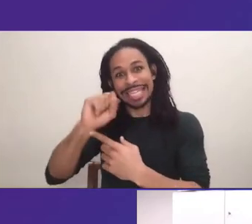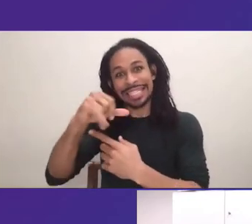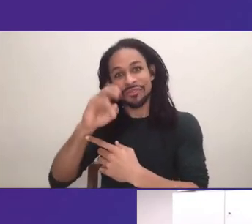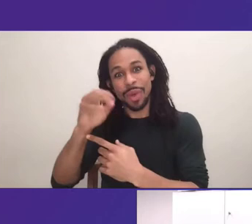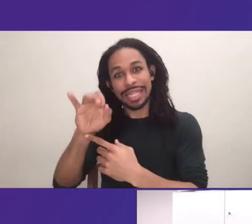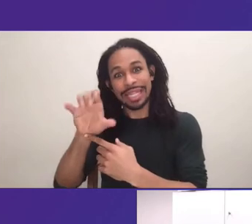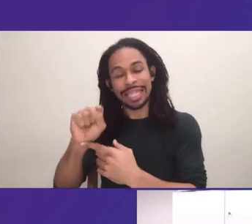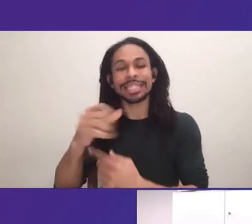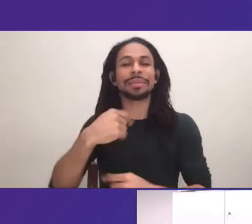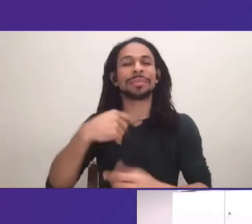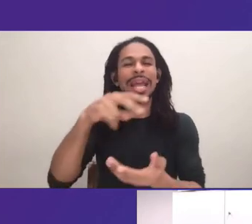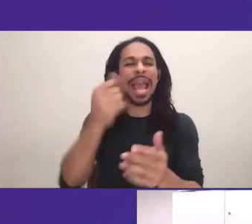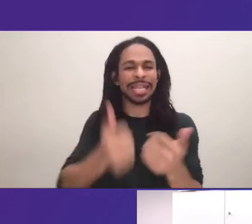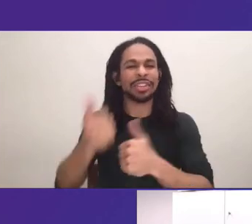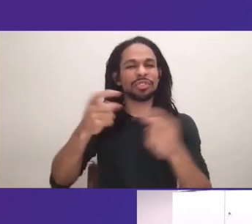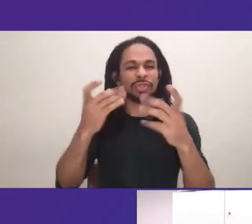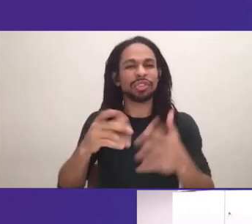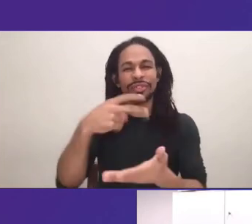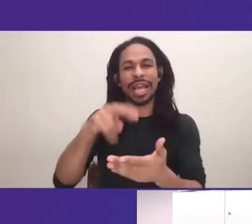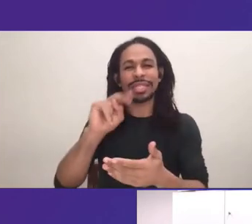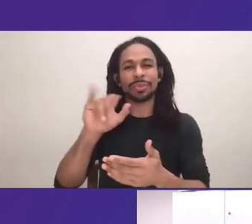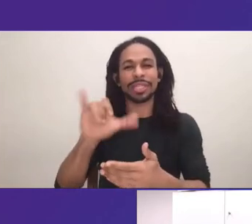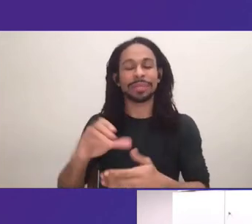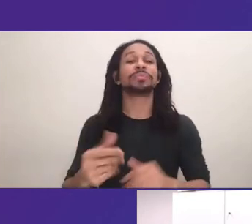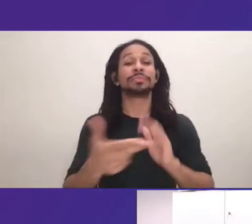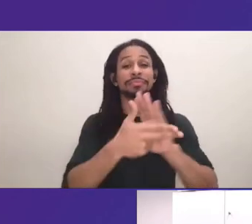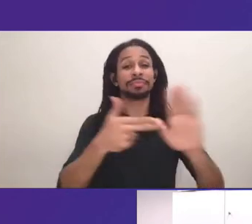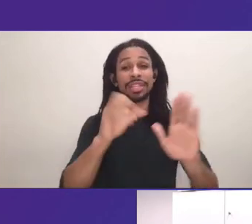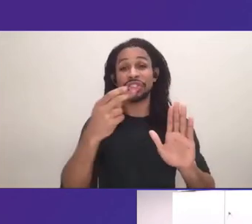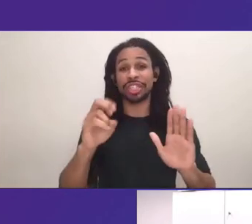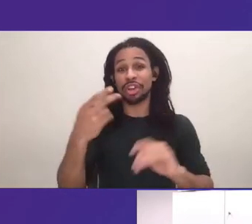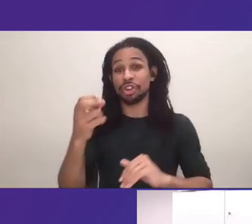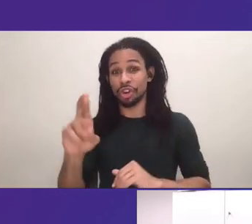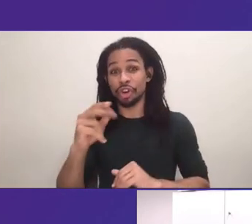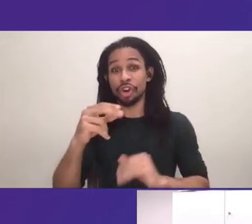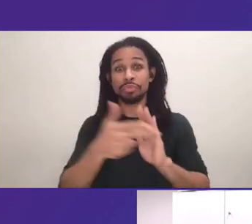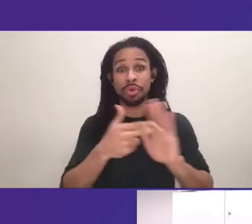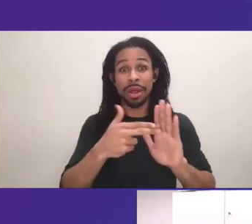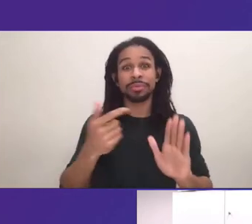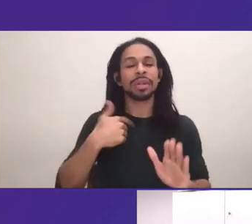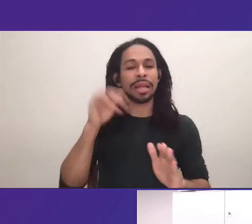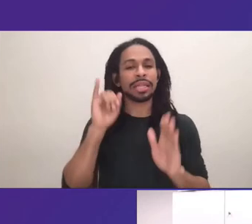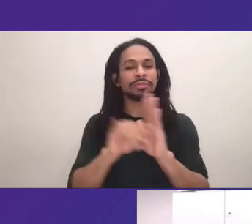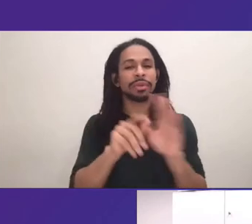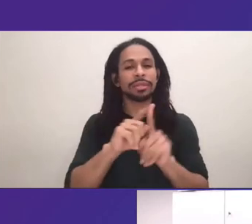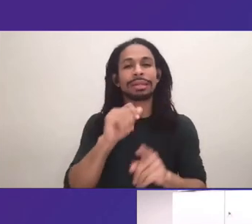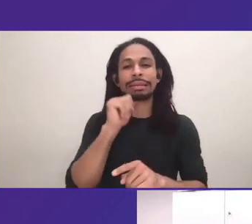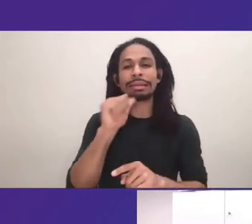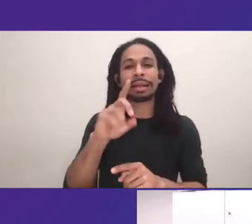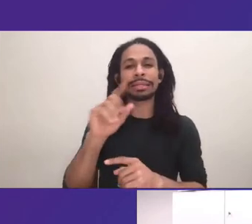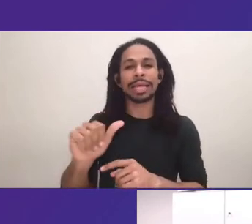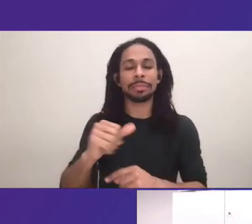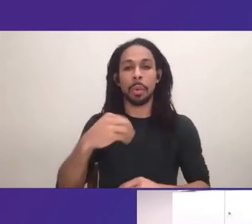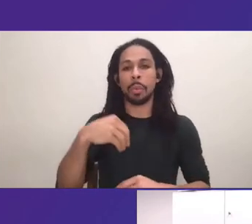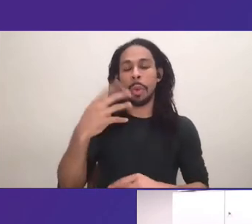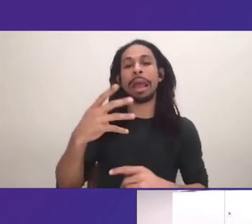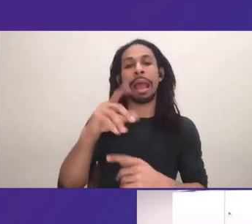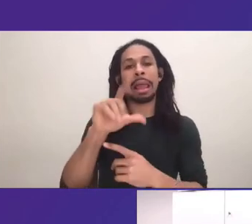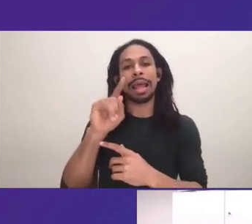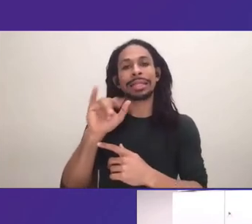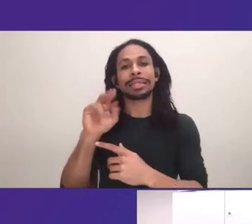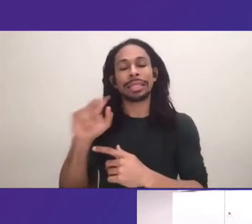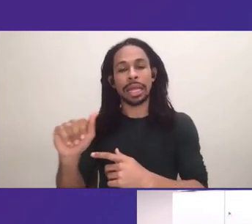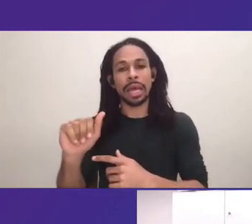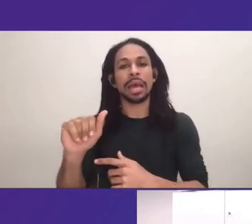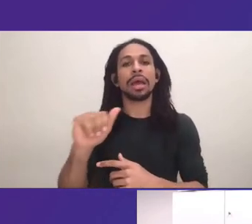NYC. My pronouns are she and her, and I identify as a non-disabled white Latina cis woman,